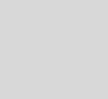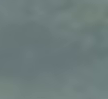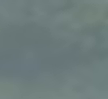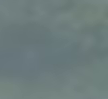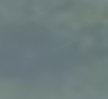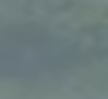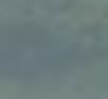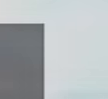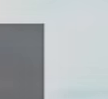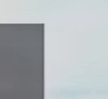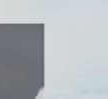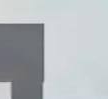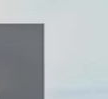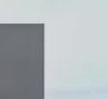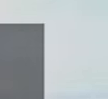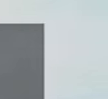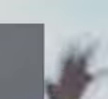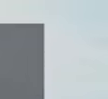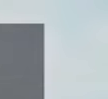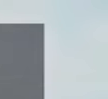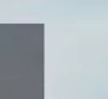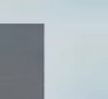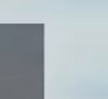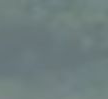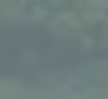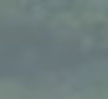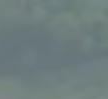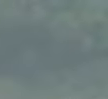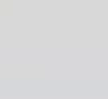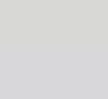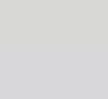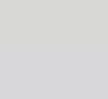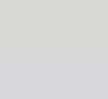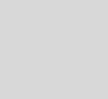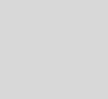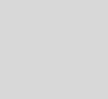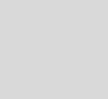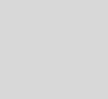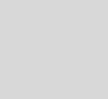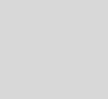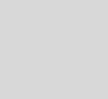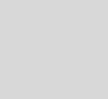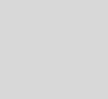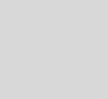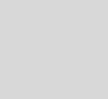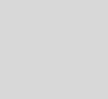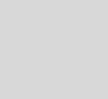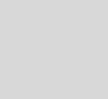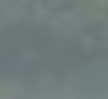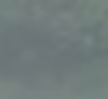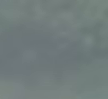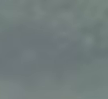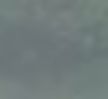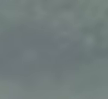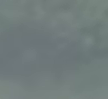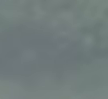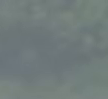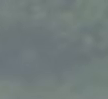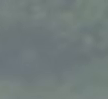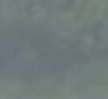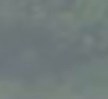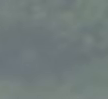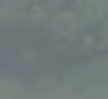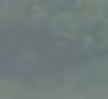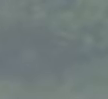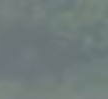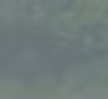feet. Avoid large crowds. Yes, yes. Oh, remember, don't socialize with people you don't live with.